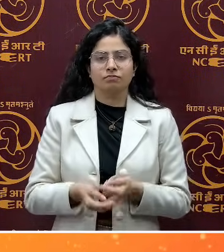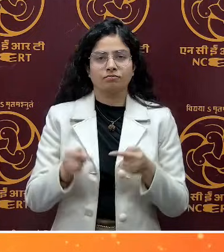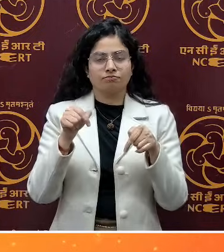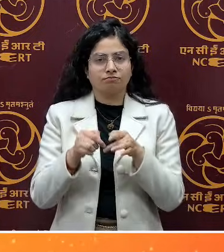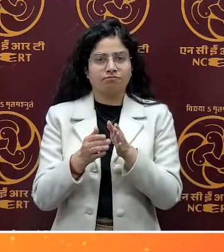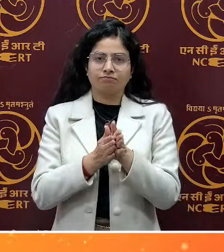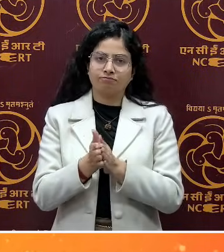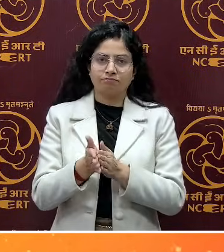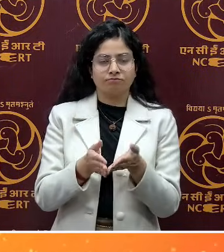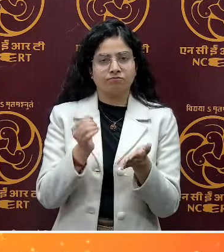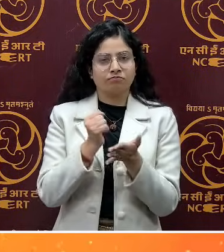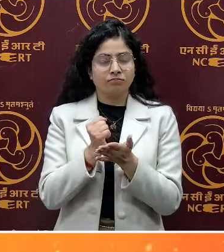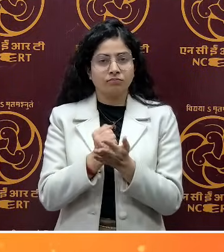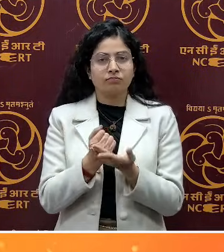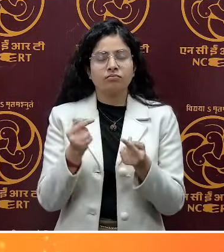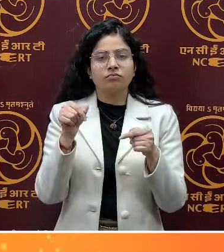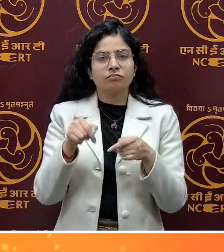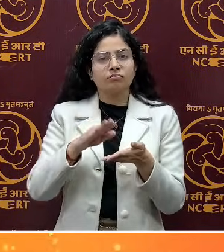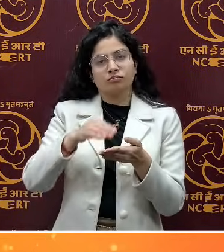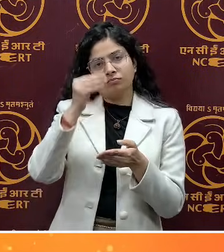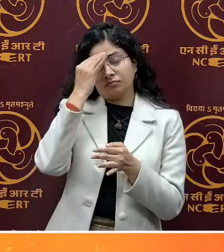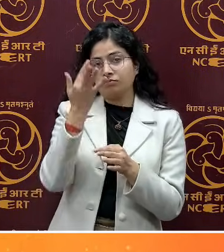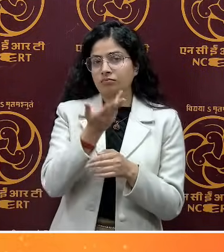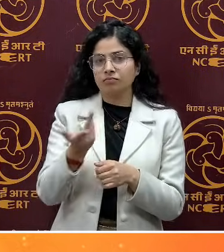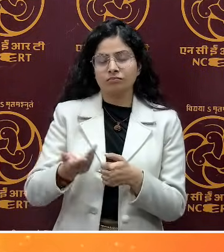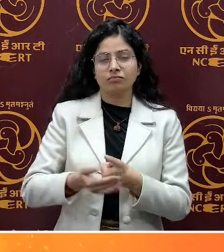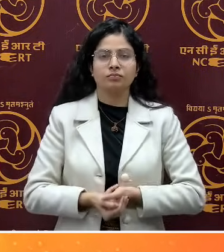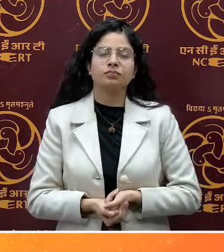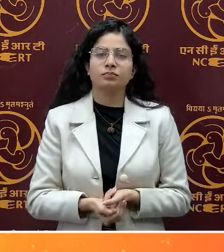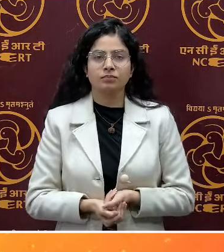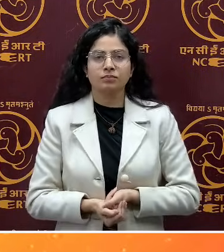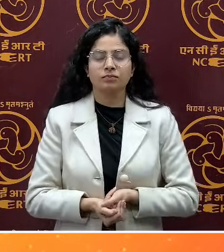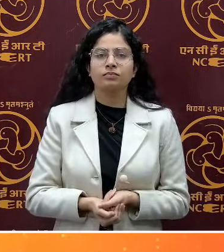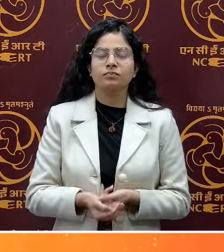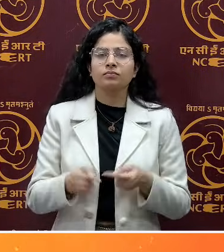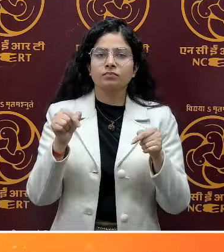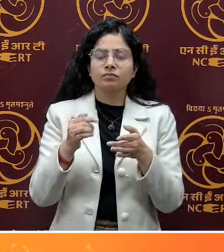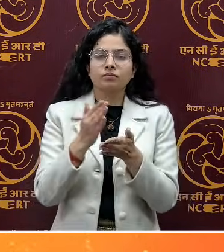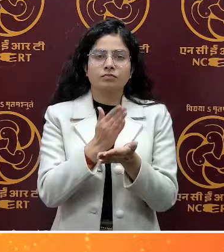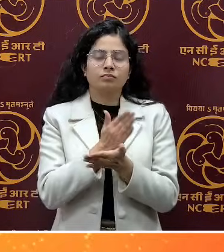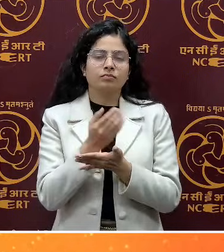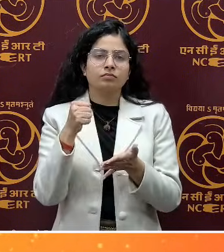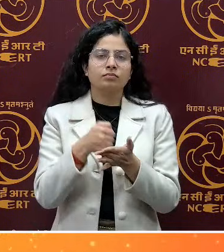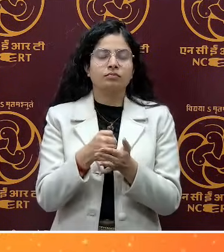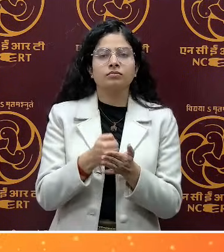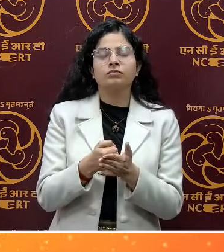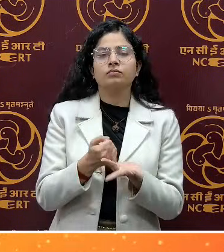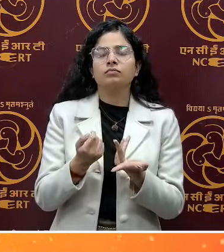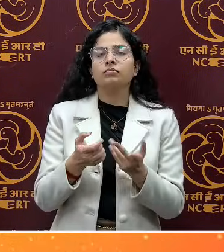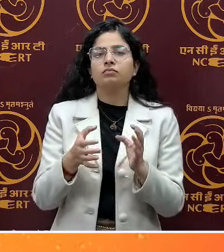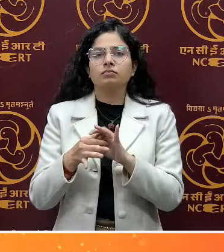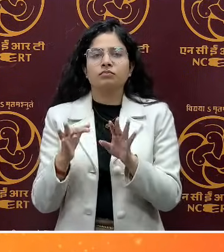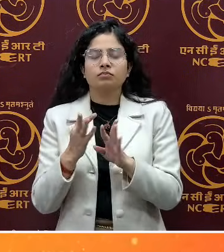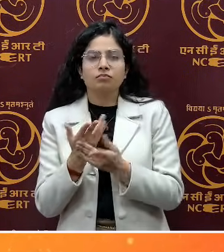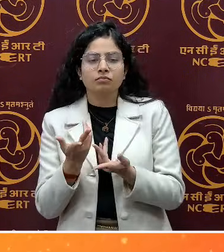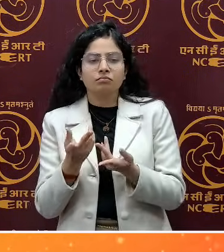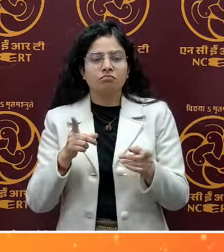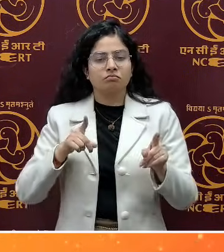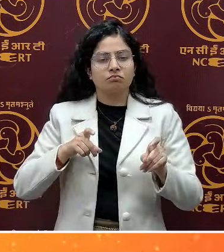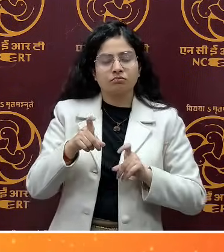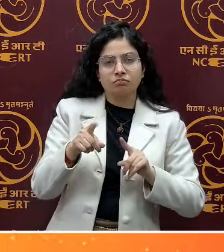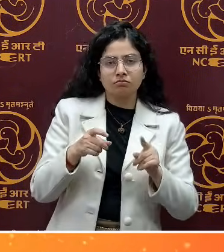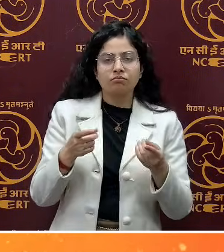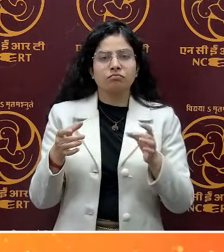interesting, I'm sure. And what are the learning outcomes for today's session? Okay, so this chapter basically deals with how the organisms